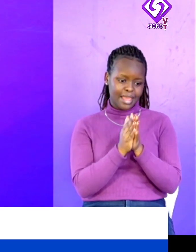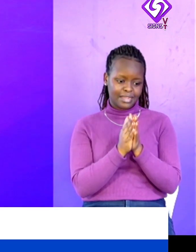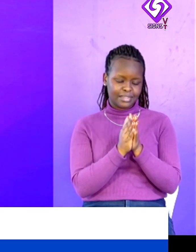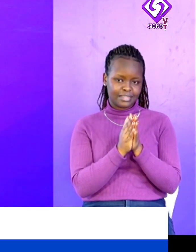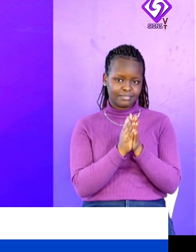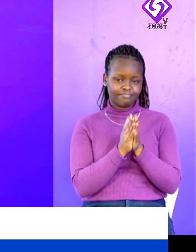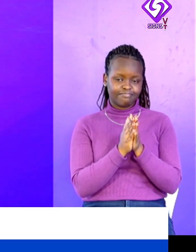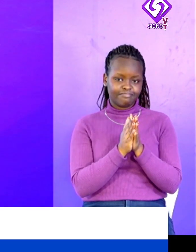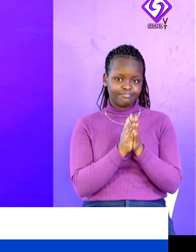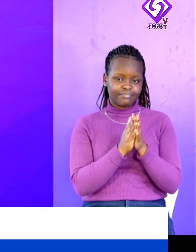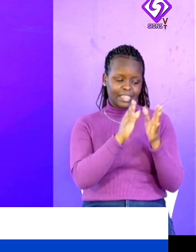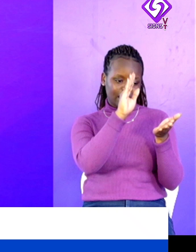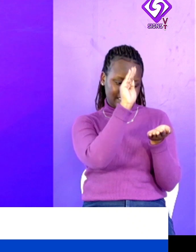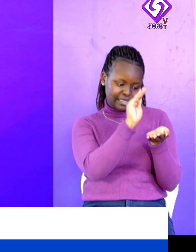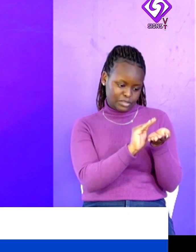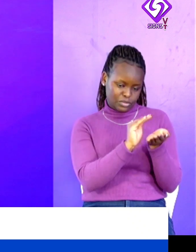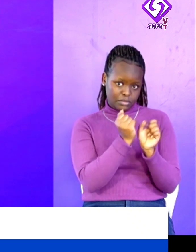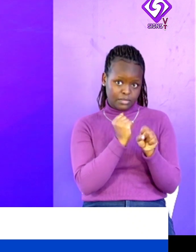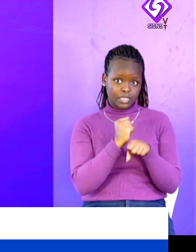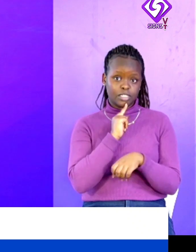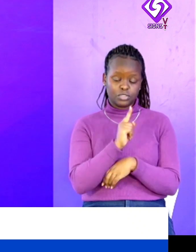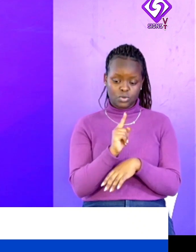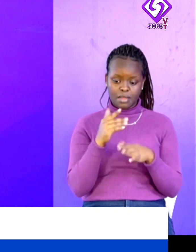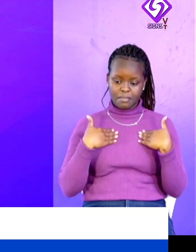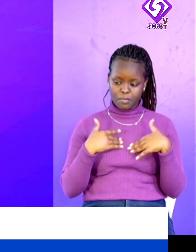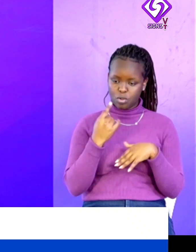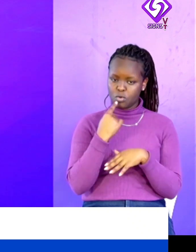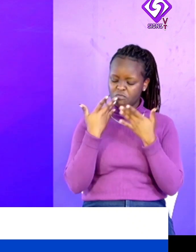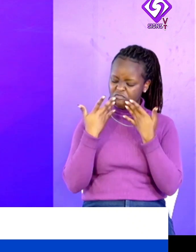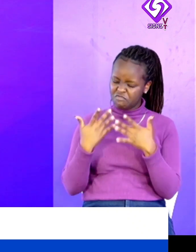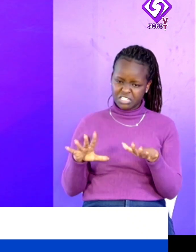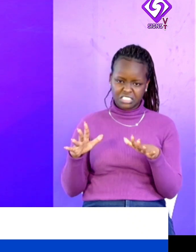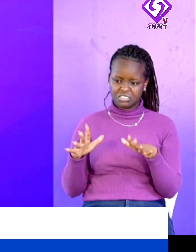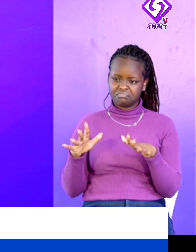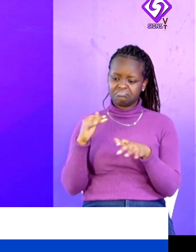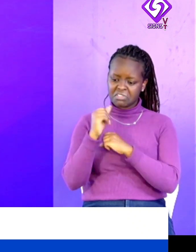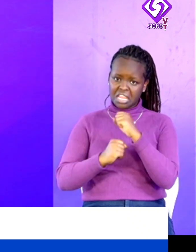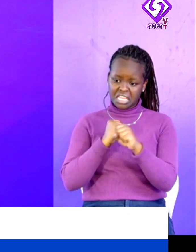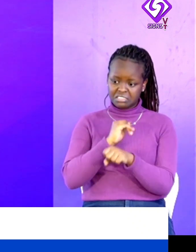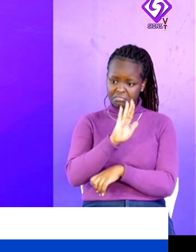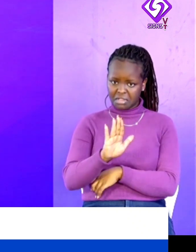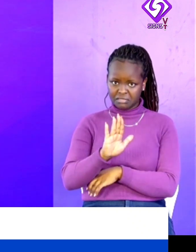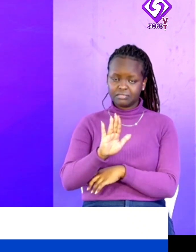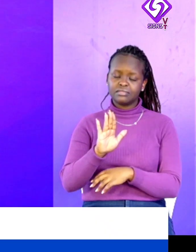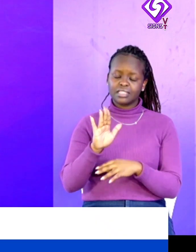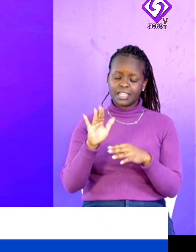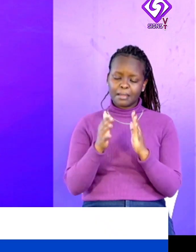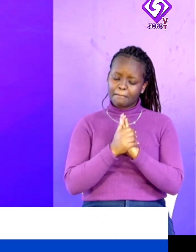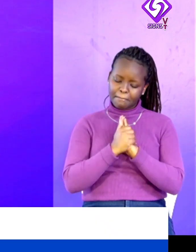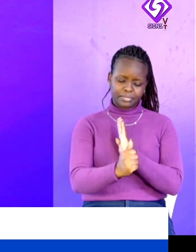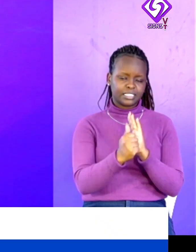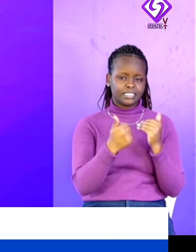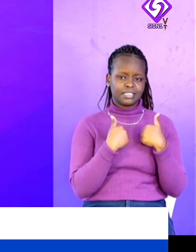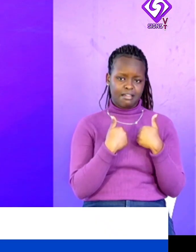revitalizing by ensuring that those who complete their sentences are better equipped to become productive members